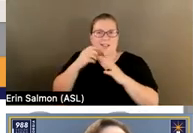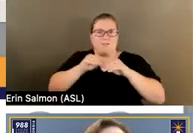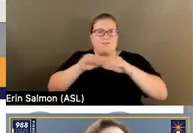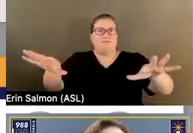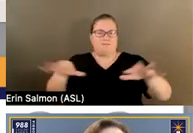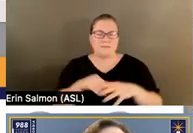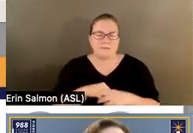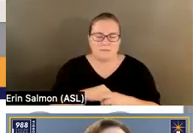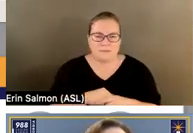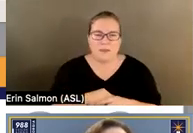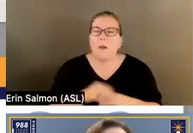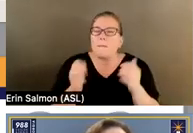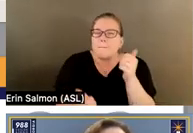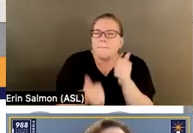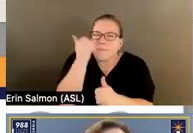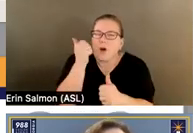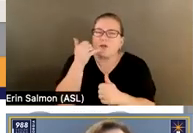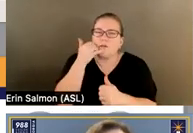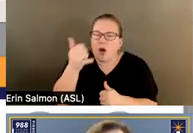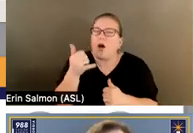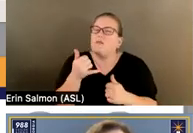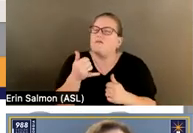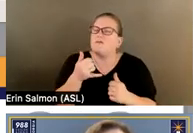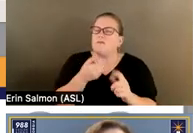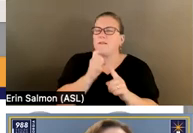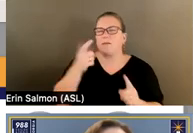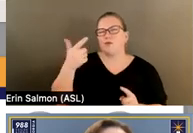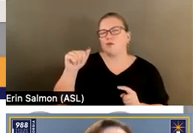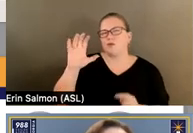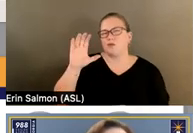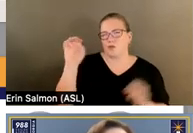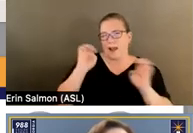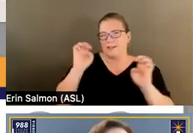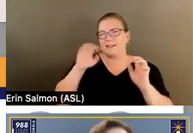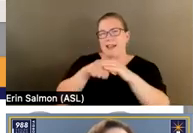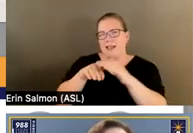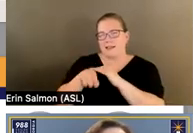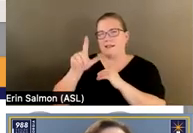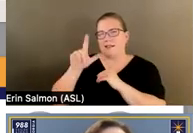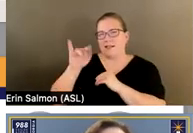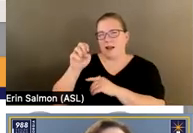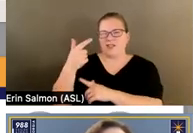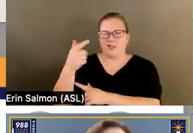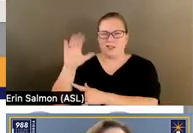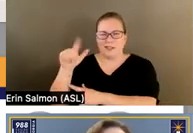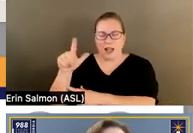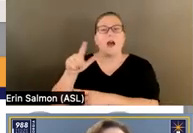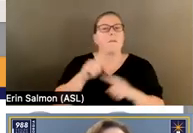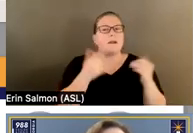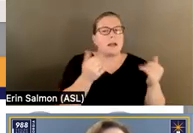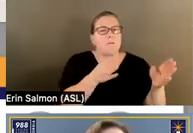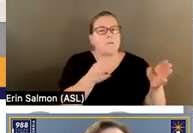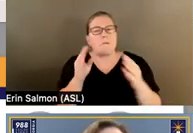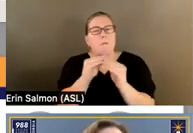The majority of our calls still come through the Georgia Crisis and Access line, but we are seeing some more calls coming through the 988. Next